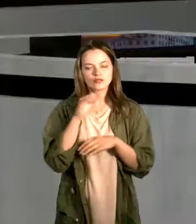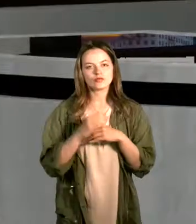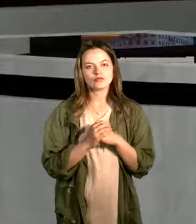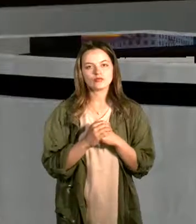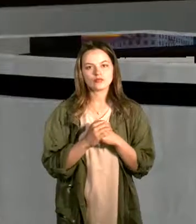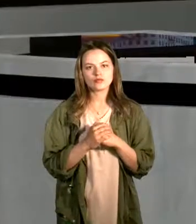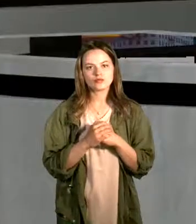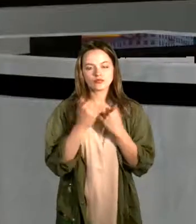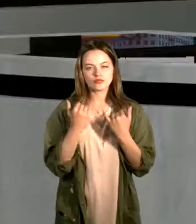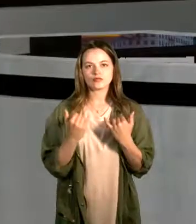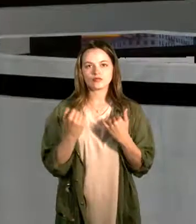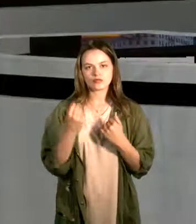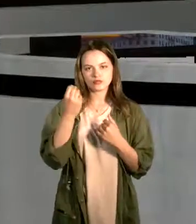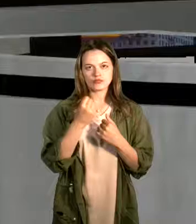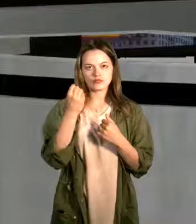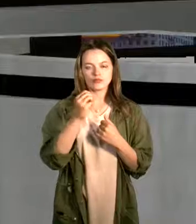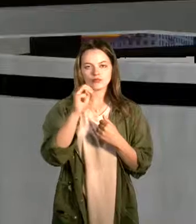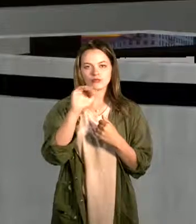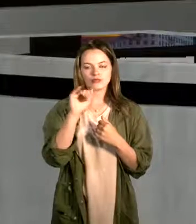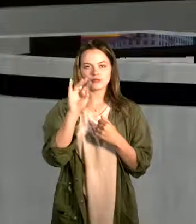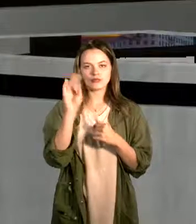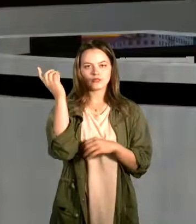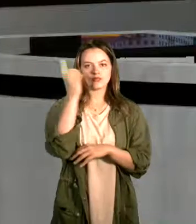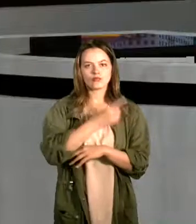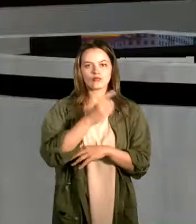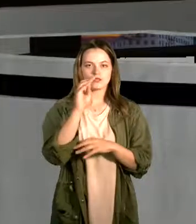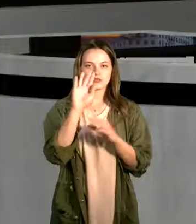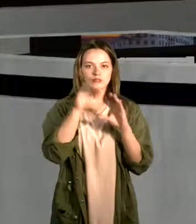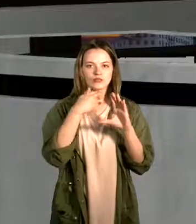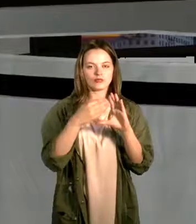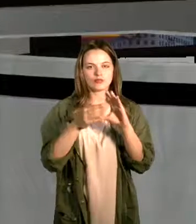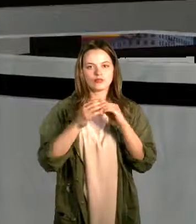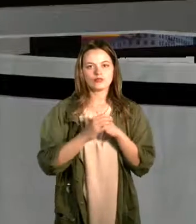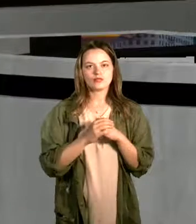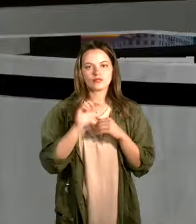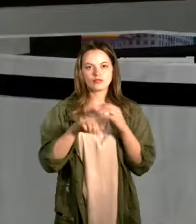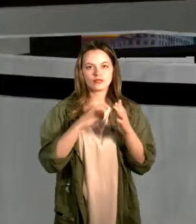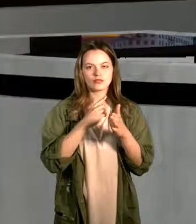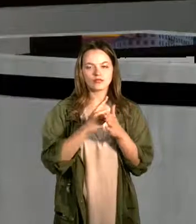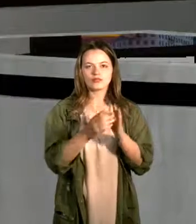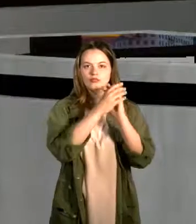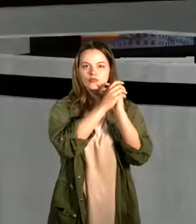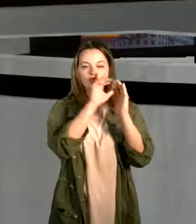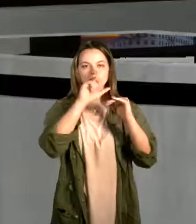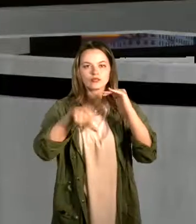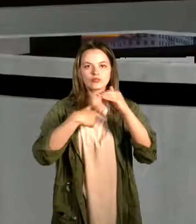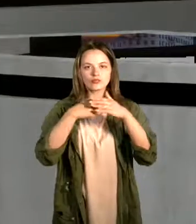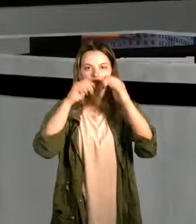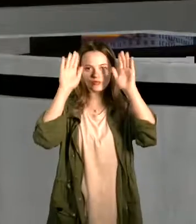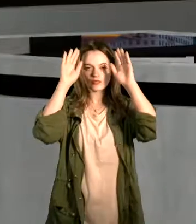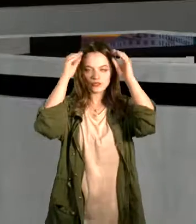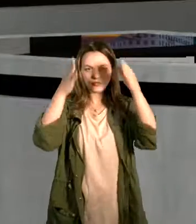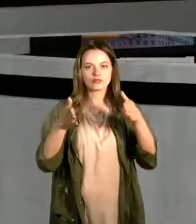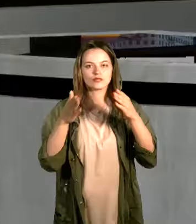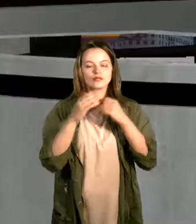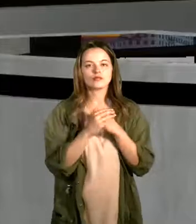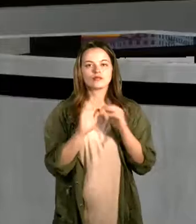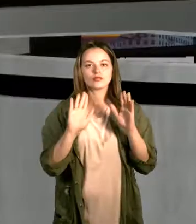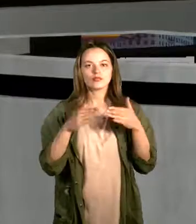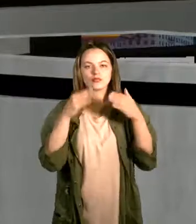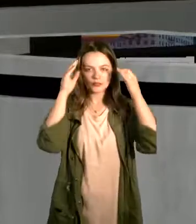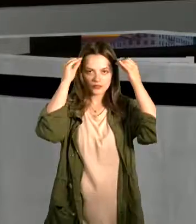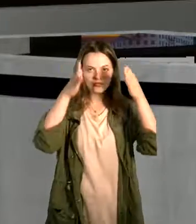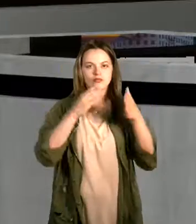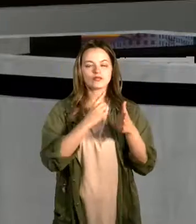Good afternoon, Trojans. Today is Monday, May 7th, day 6 in an A schedule. This week we celebrate all of our wonderful teachers and staff. Happy